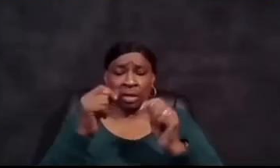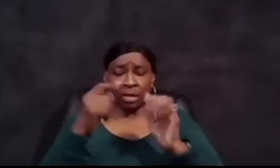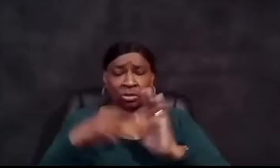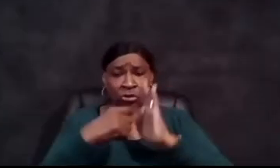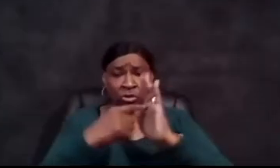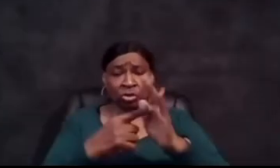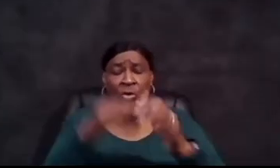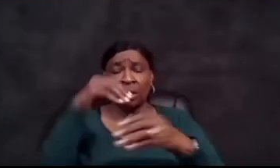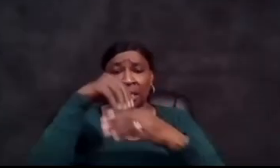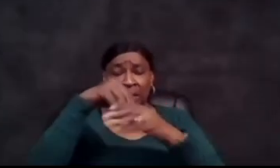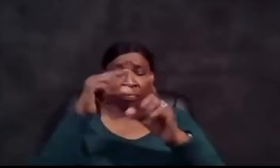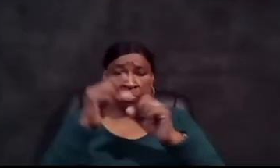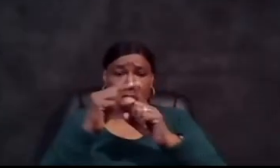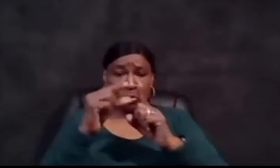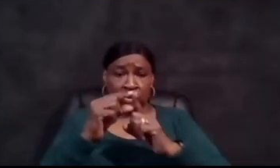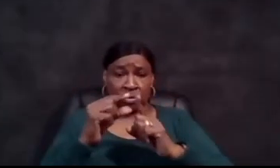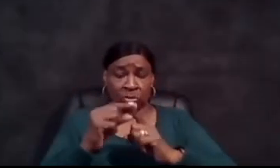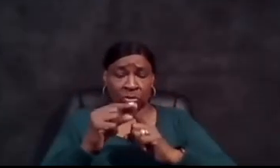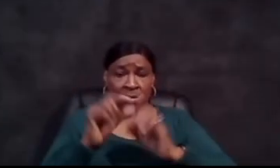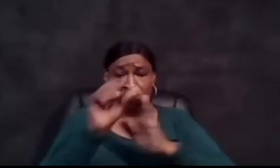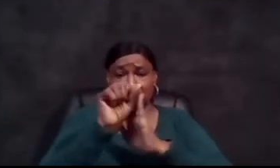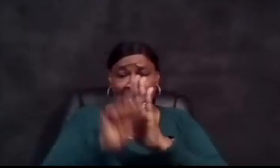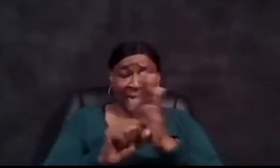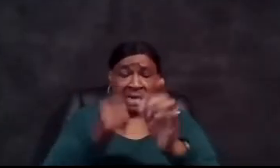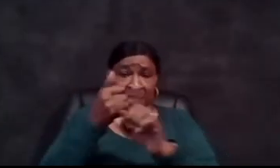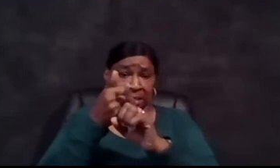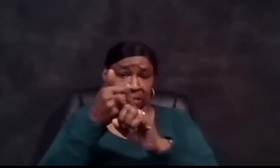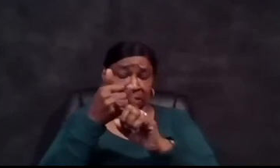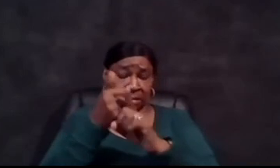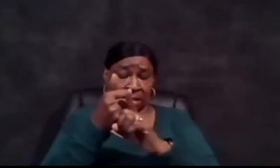the terms of the state itself was that